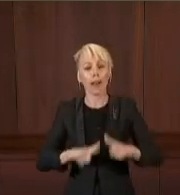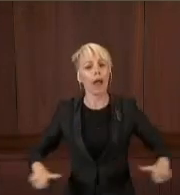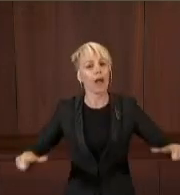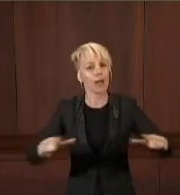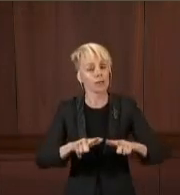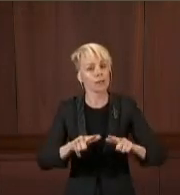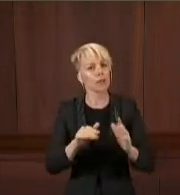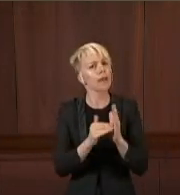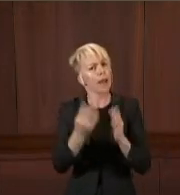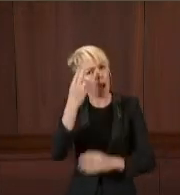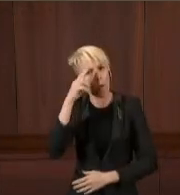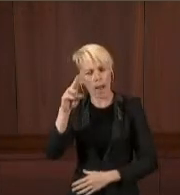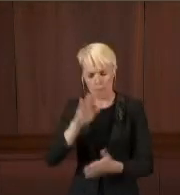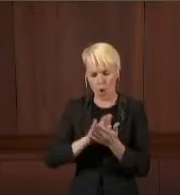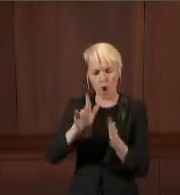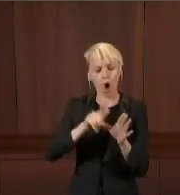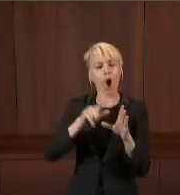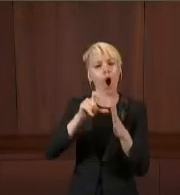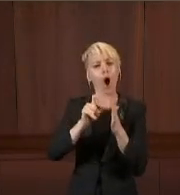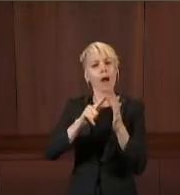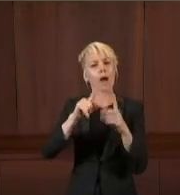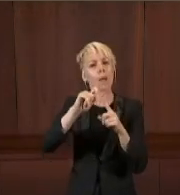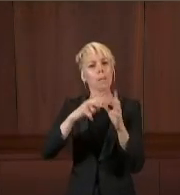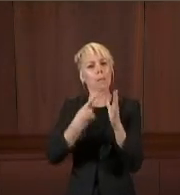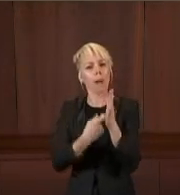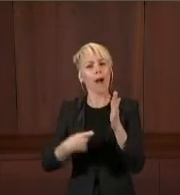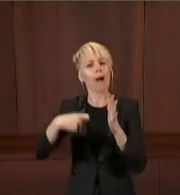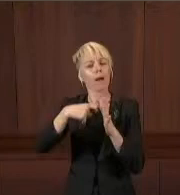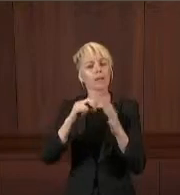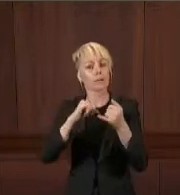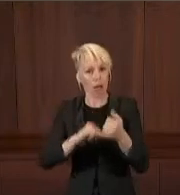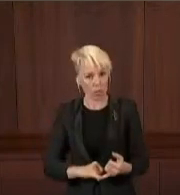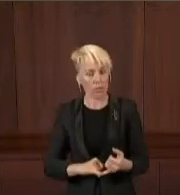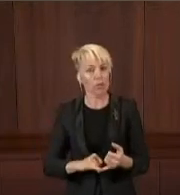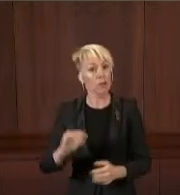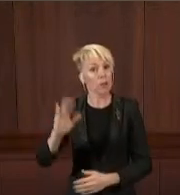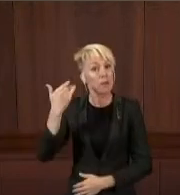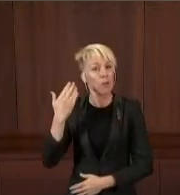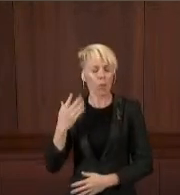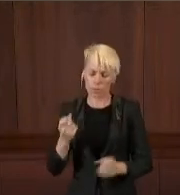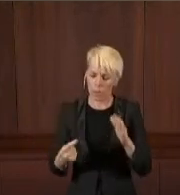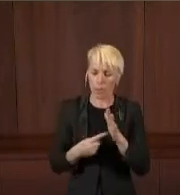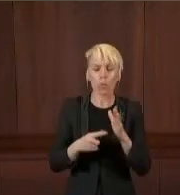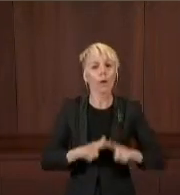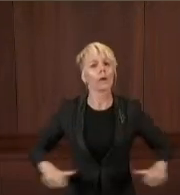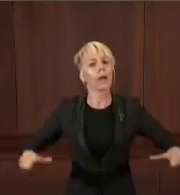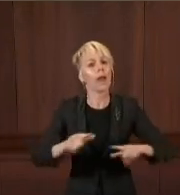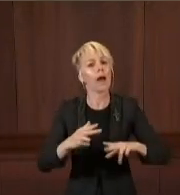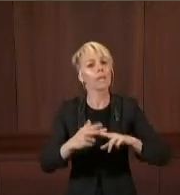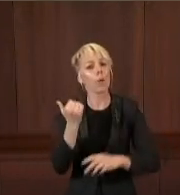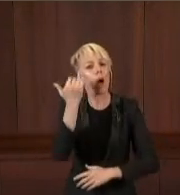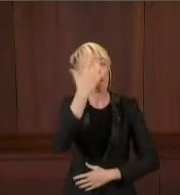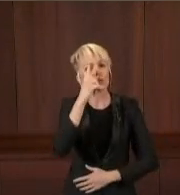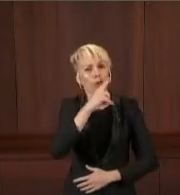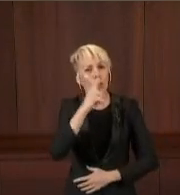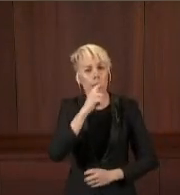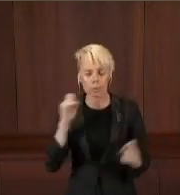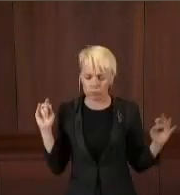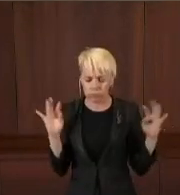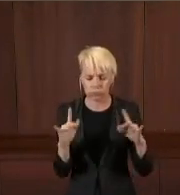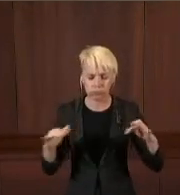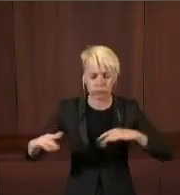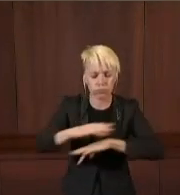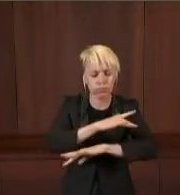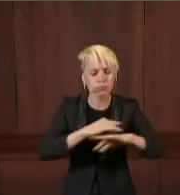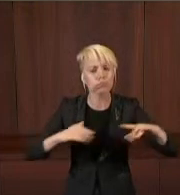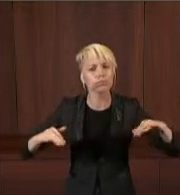Hyde Park South, this land was traditionally a ritual contest ground and a crossroads for the walking trails